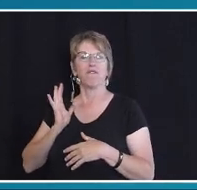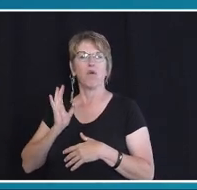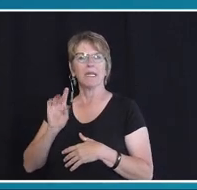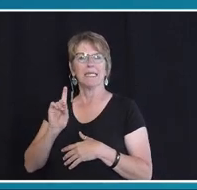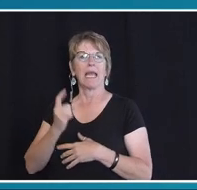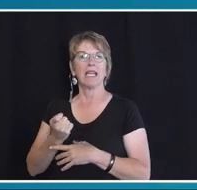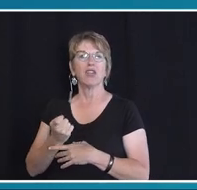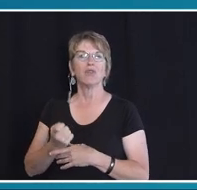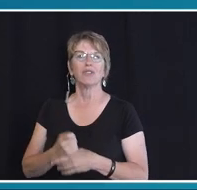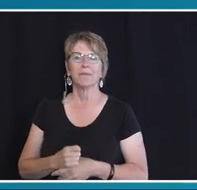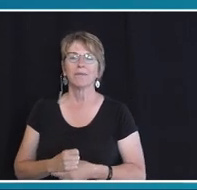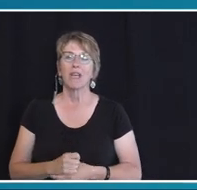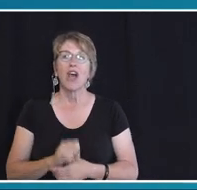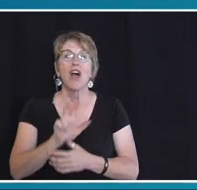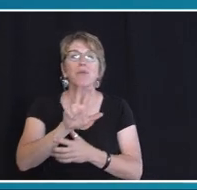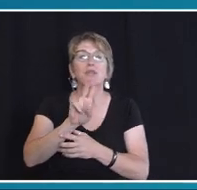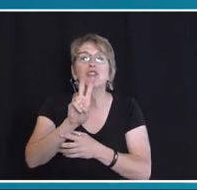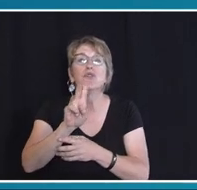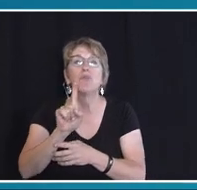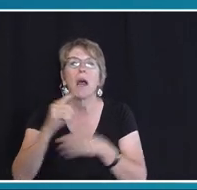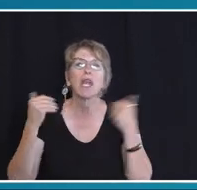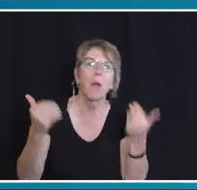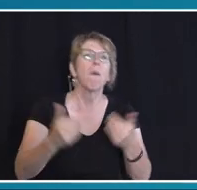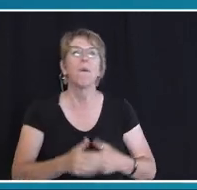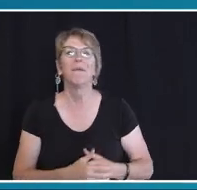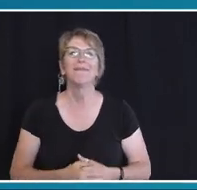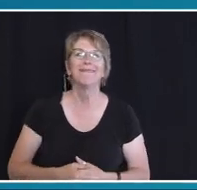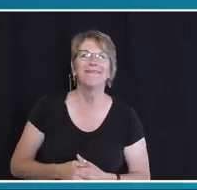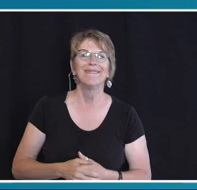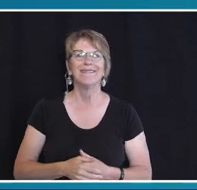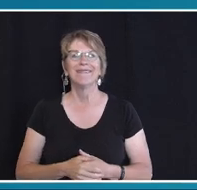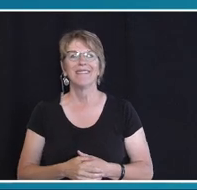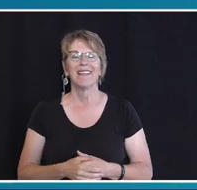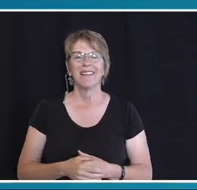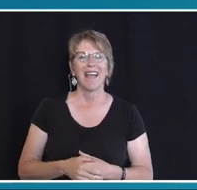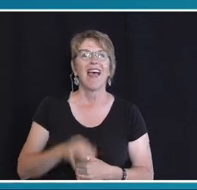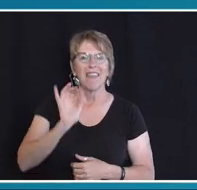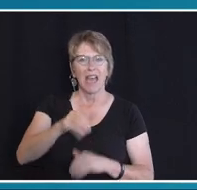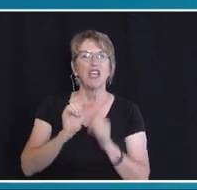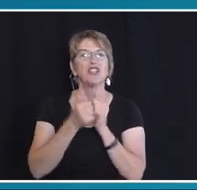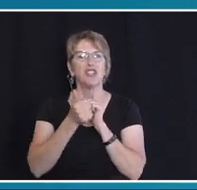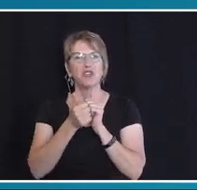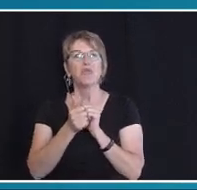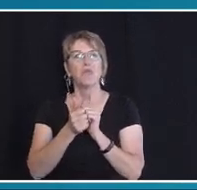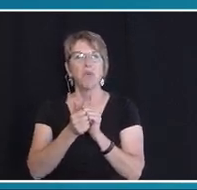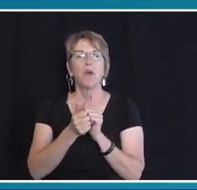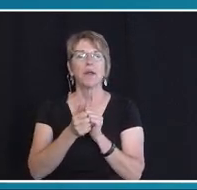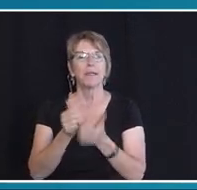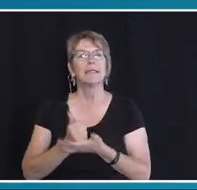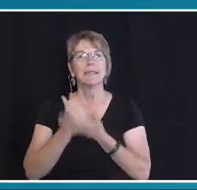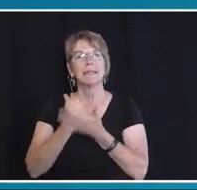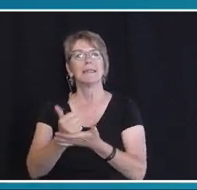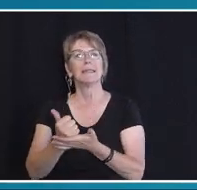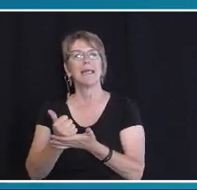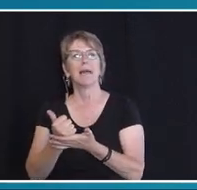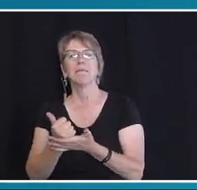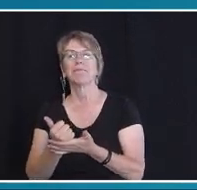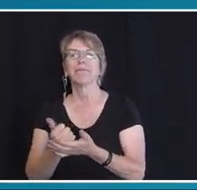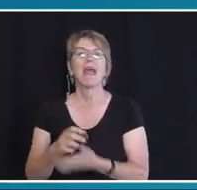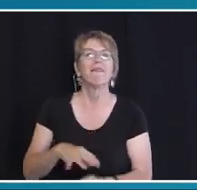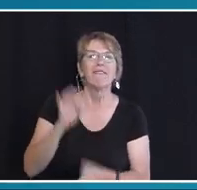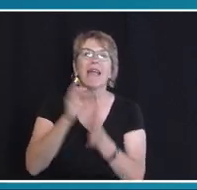diagnosis. 3, 2, 1, go! I would say the sport has definitely helped him in terms of finding that